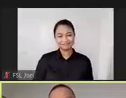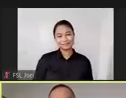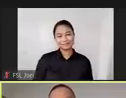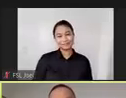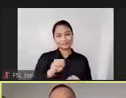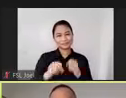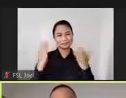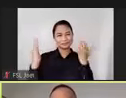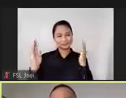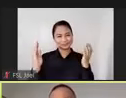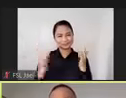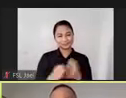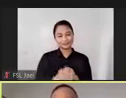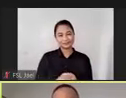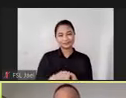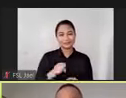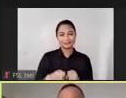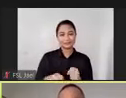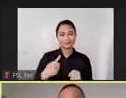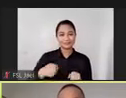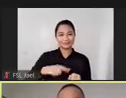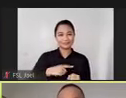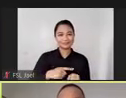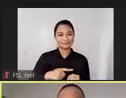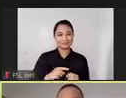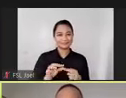Within the Meralco franchise area,